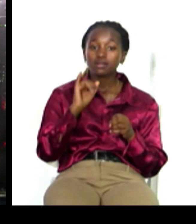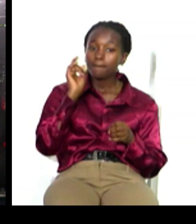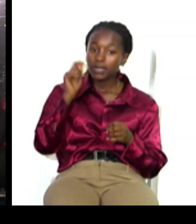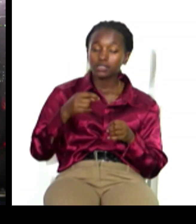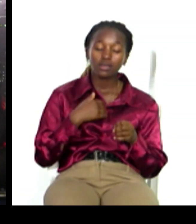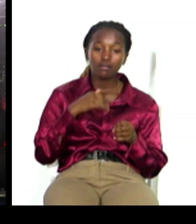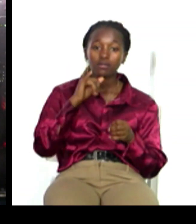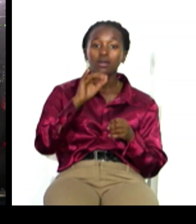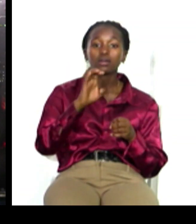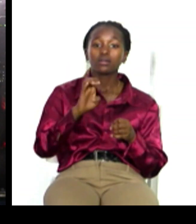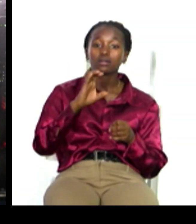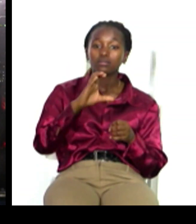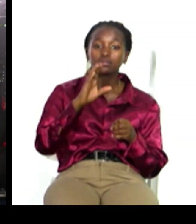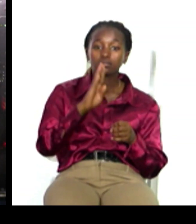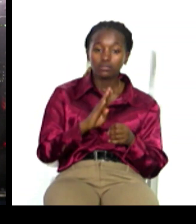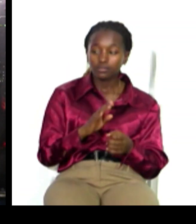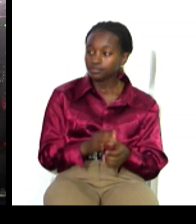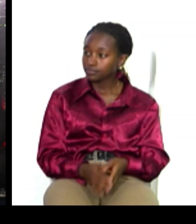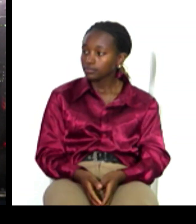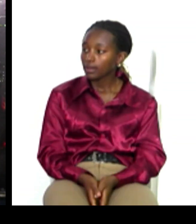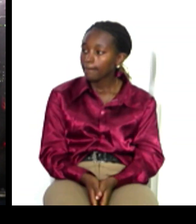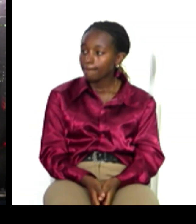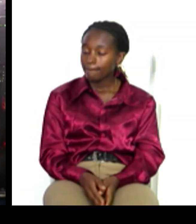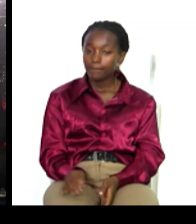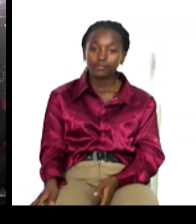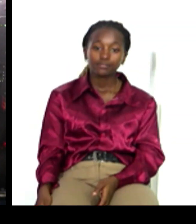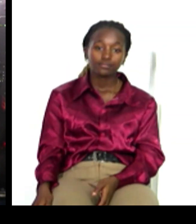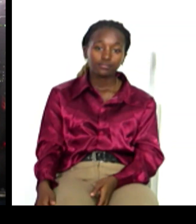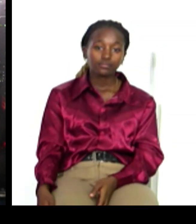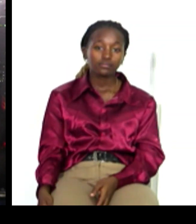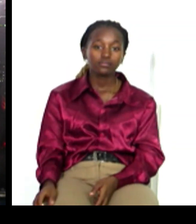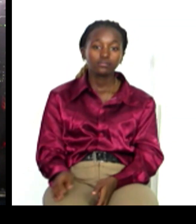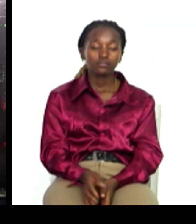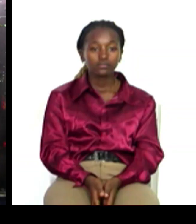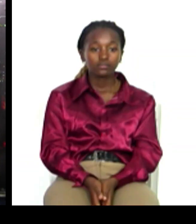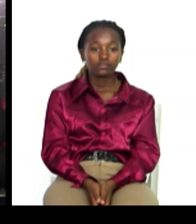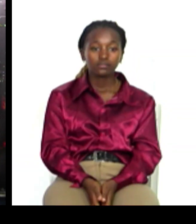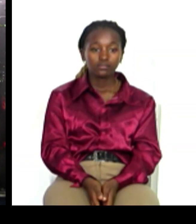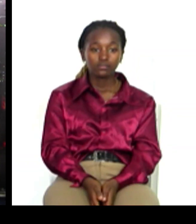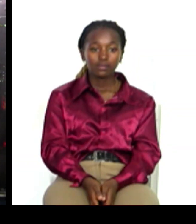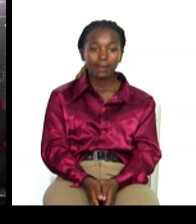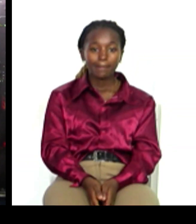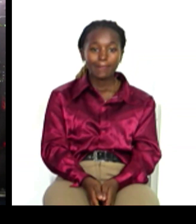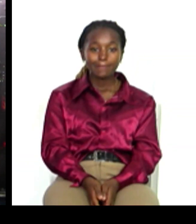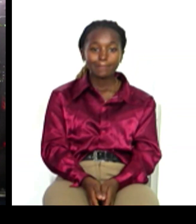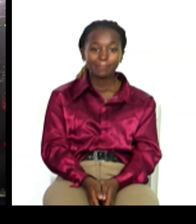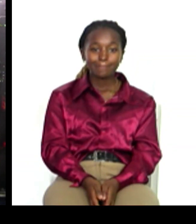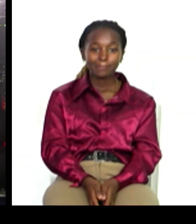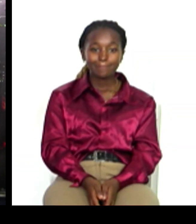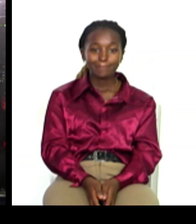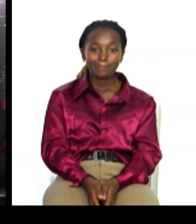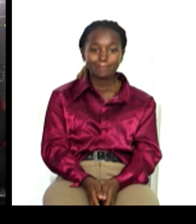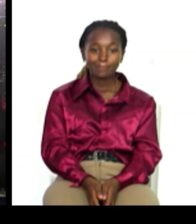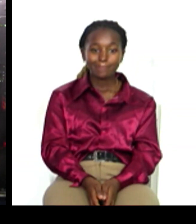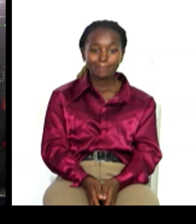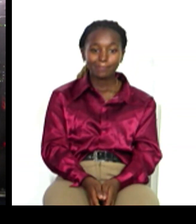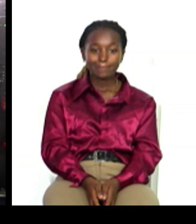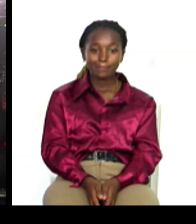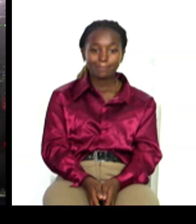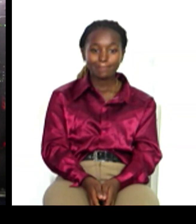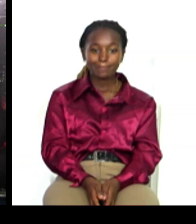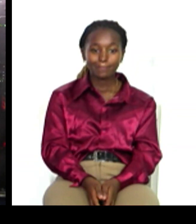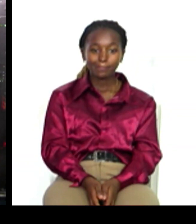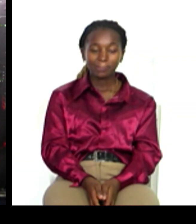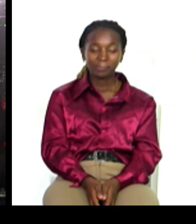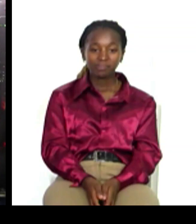says. The Gen Z, so we're going to find ourselves in a constitutional crisis. That is what is going to happen.